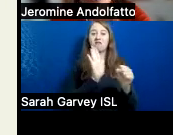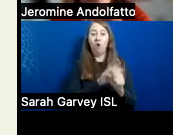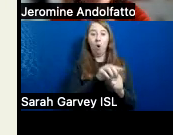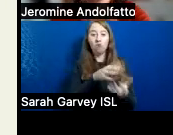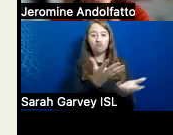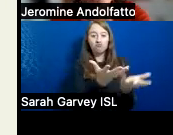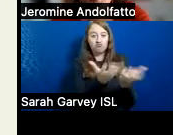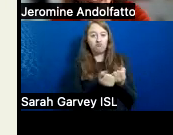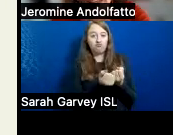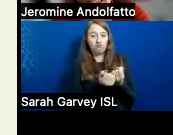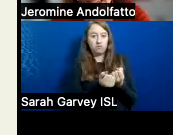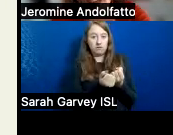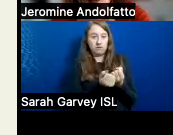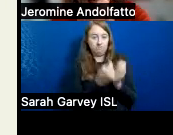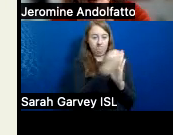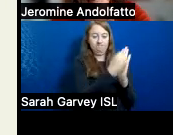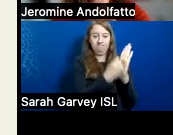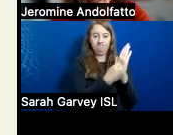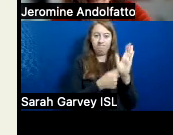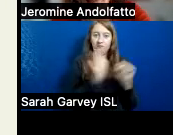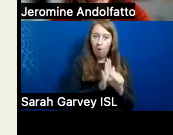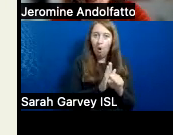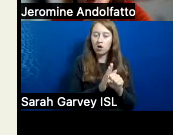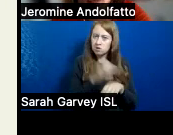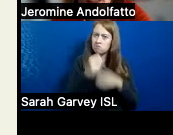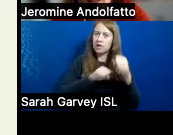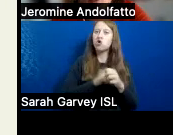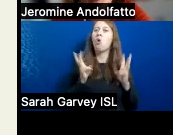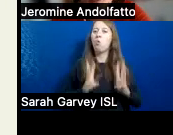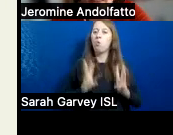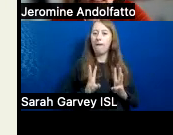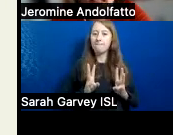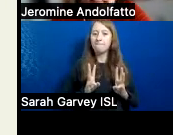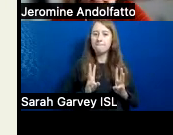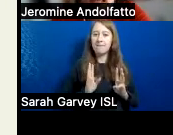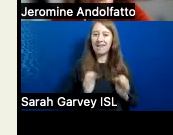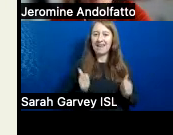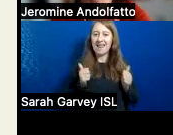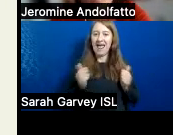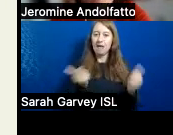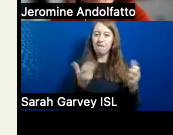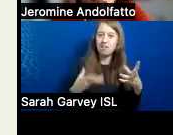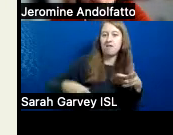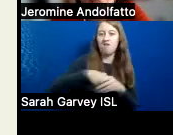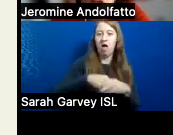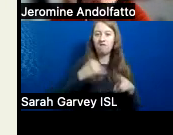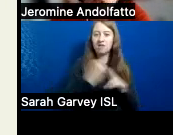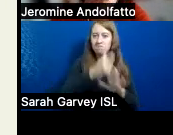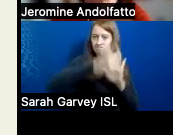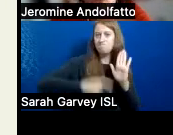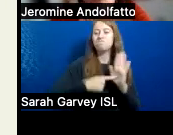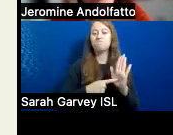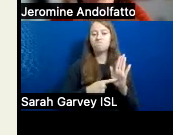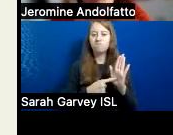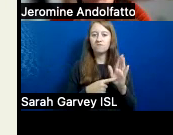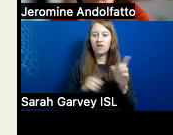measures to ensure that female candidates are placed at electable places on candidate lists, specifically by making compulsory